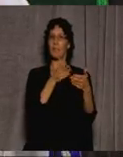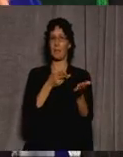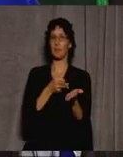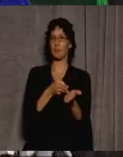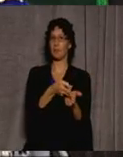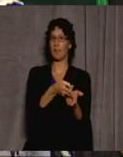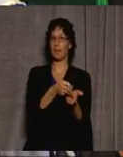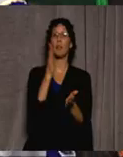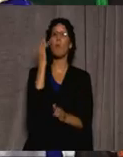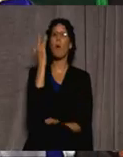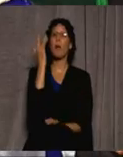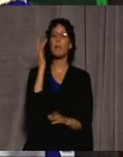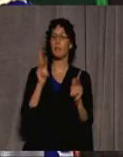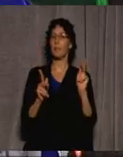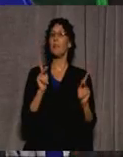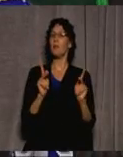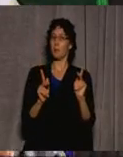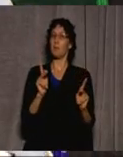integrity, because people,